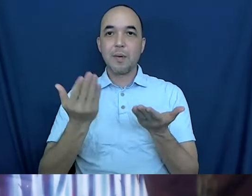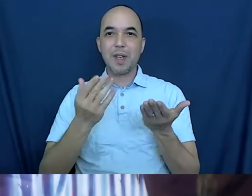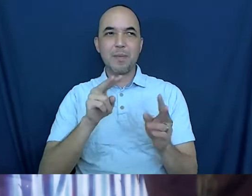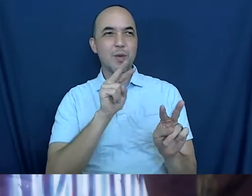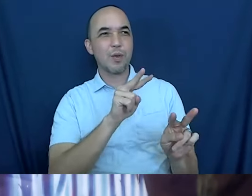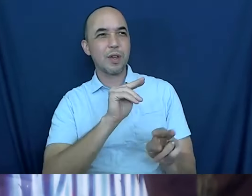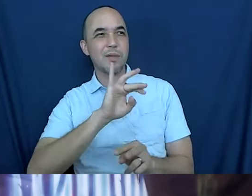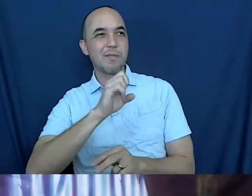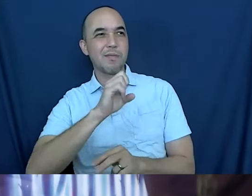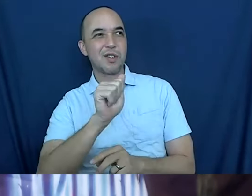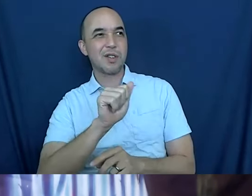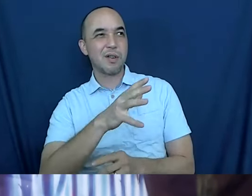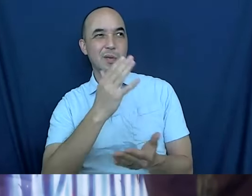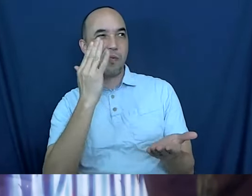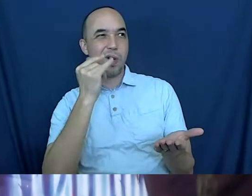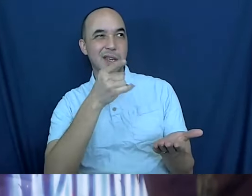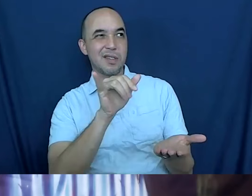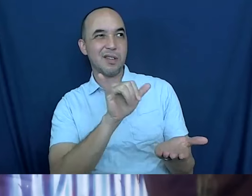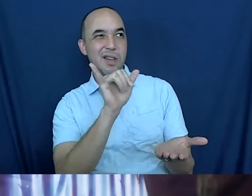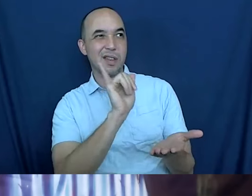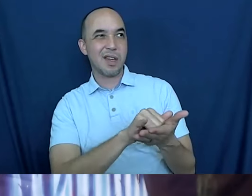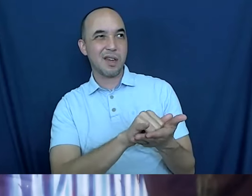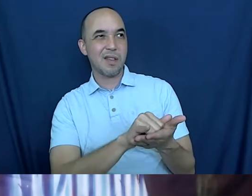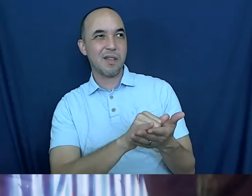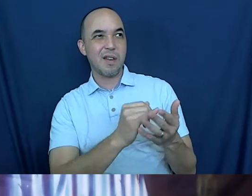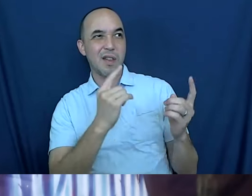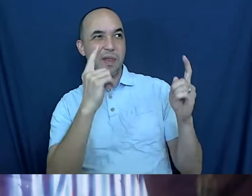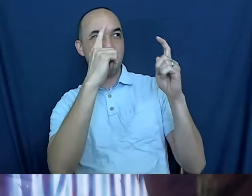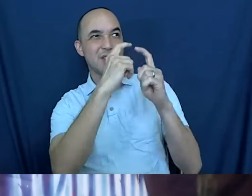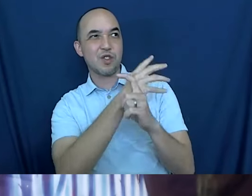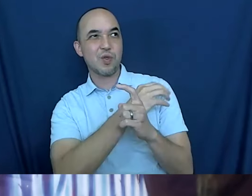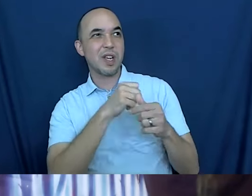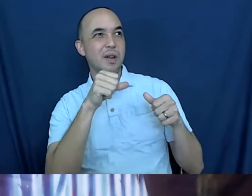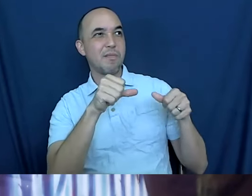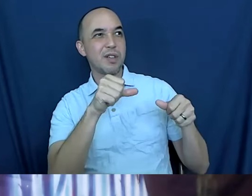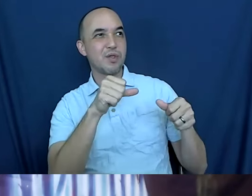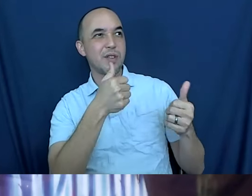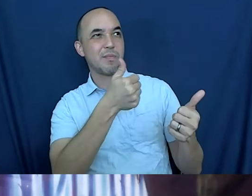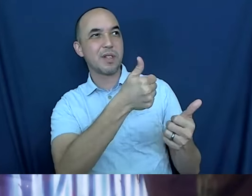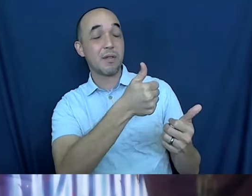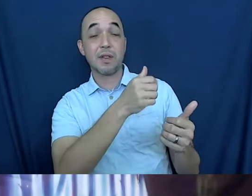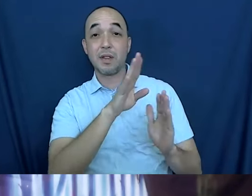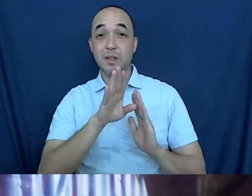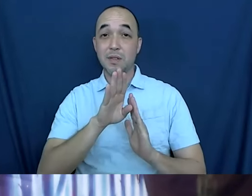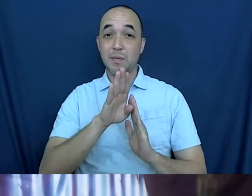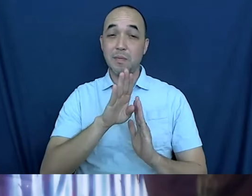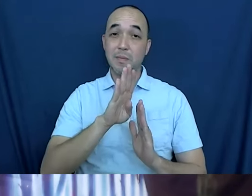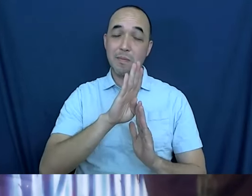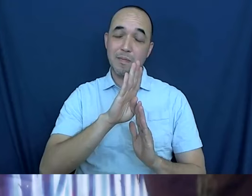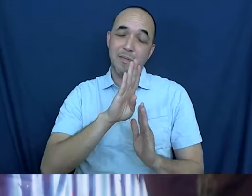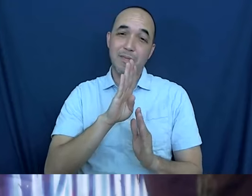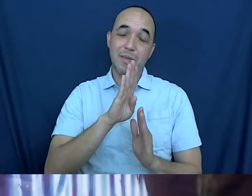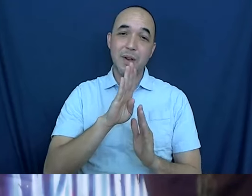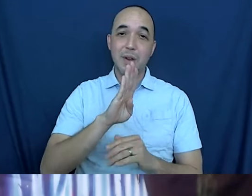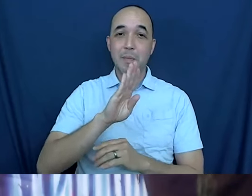why is he like that? The mystery and puzzle that is Misha Collins, well, his backstory would be that sort of storytelling element as to